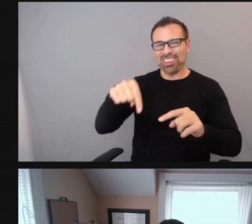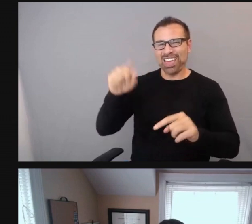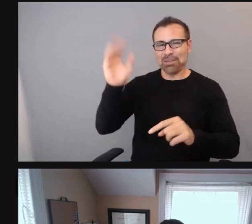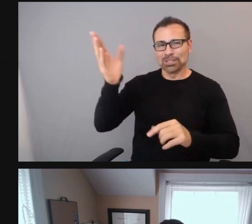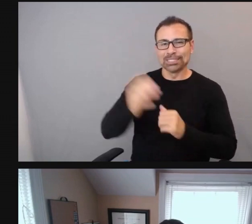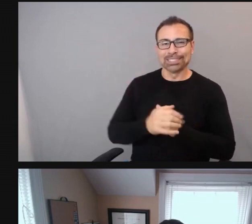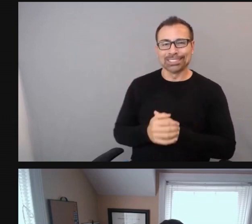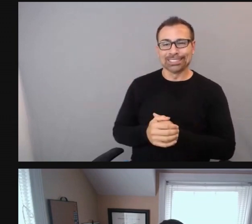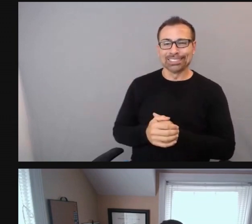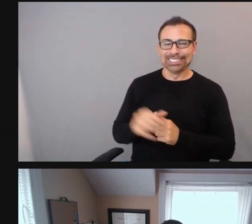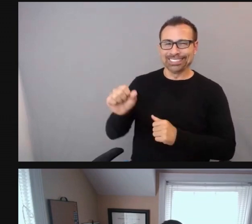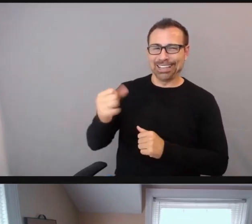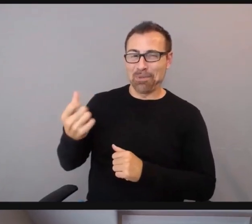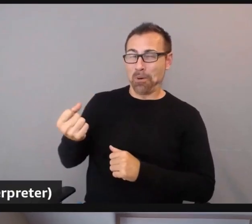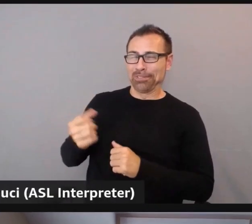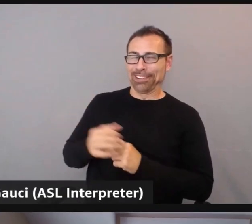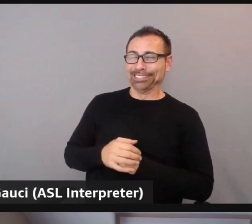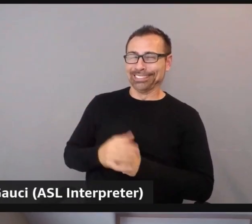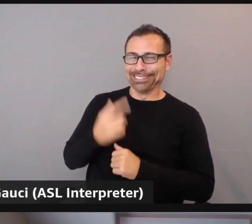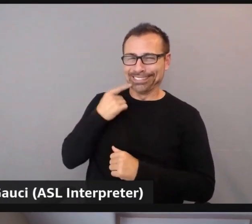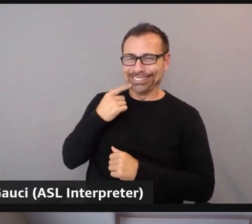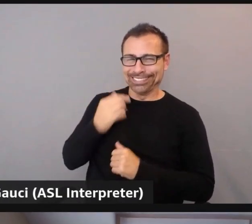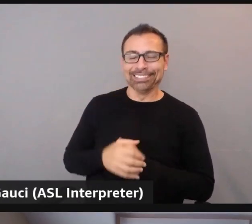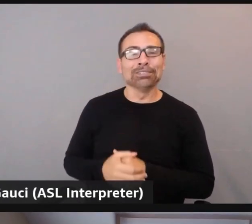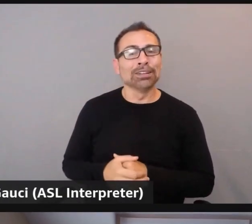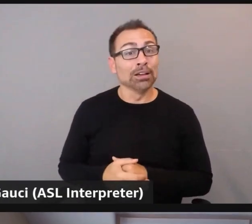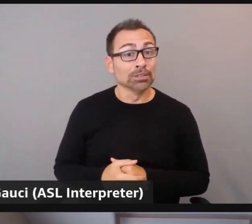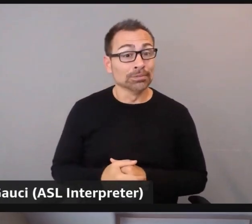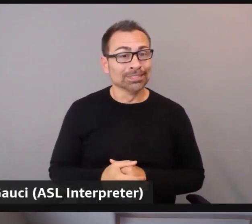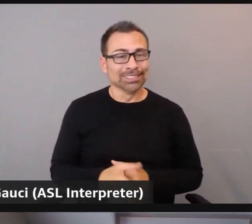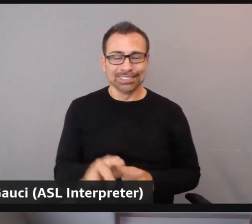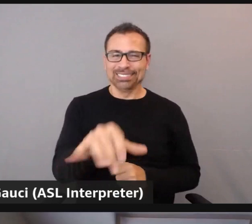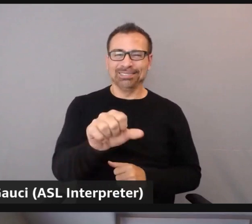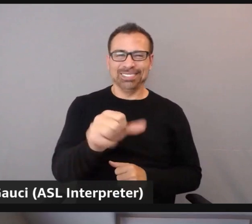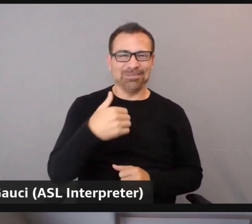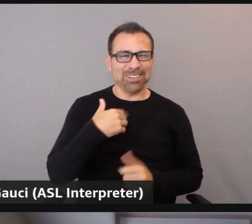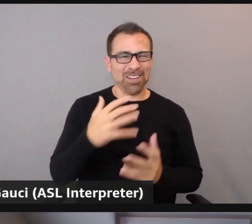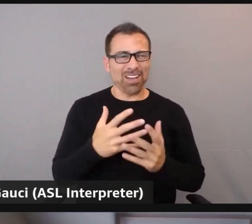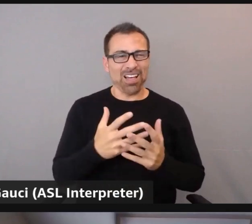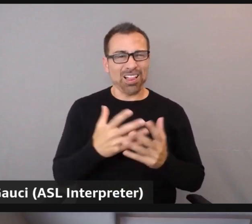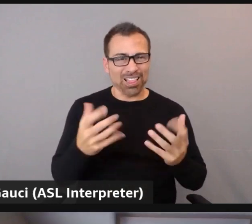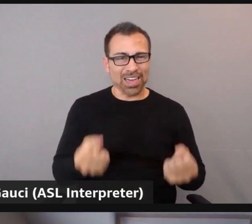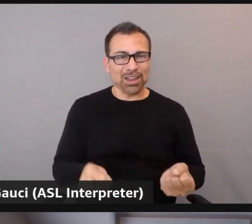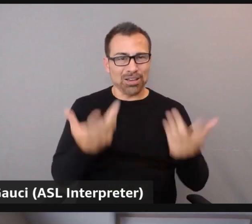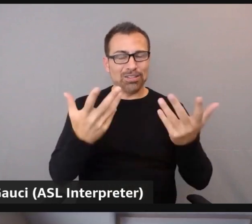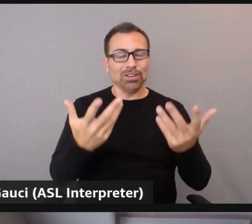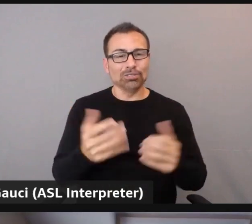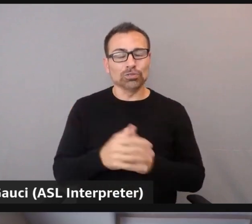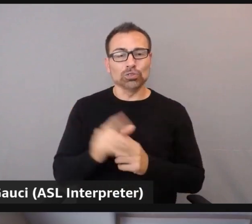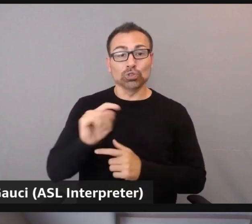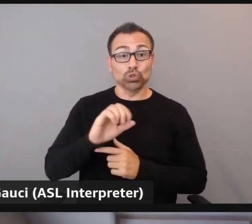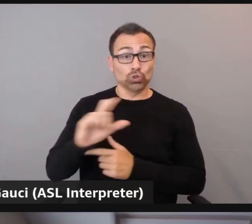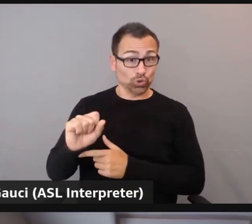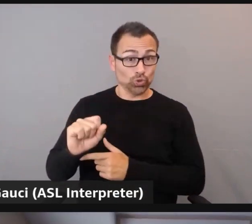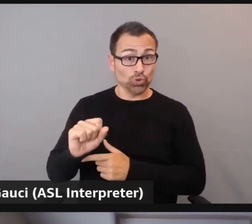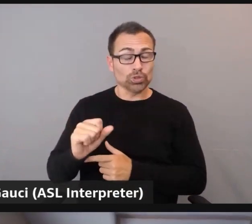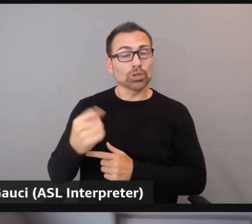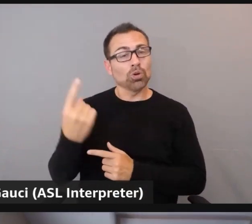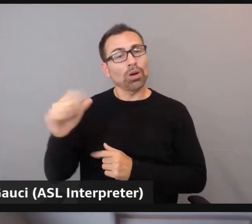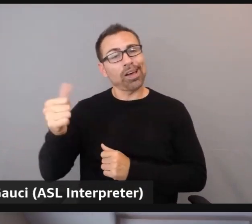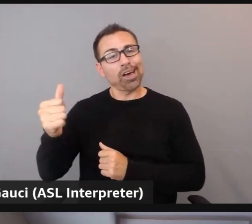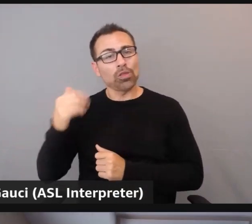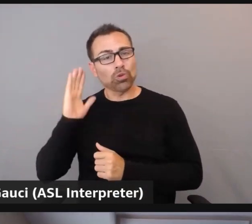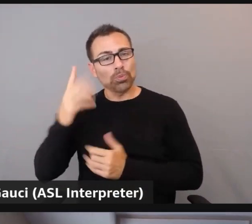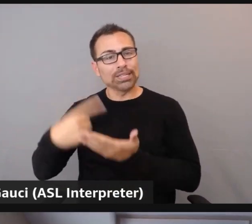Anyhow. We got a lot of great tools, and I know that there's a team member that's going to be sharing a little bit about our Sustainability Insights Framework